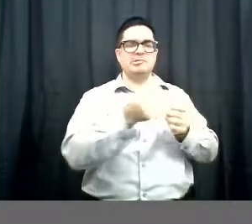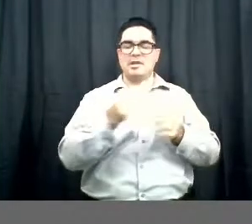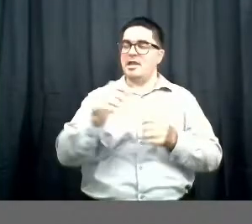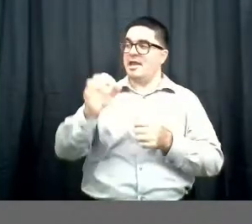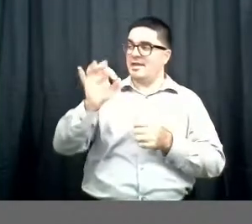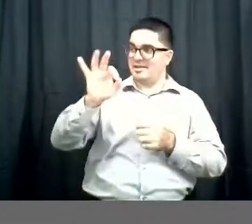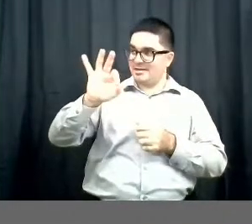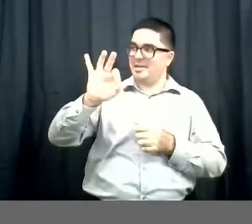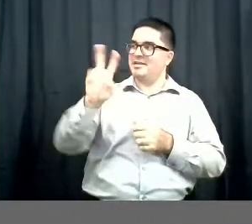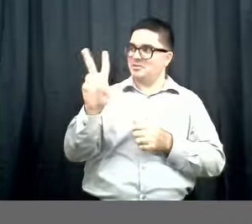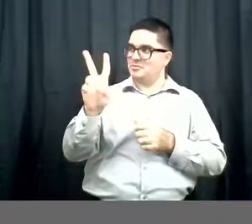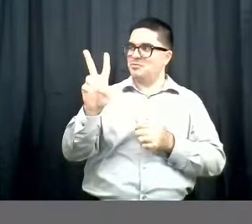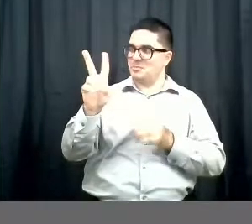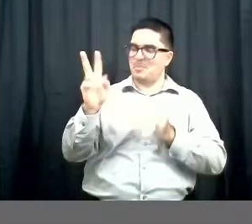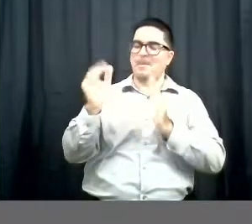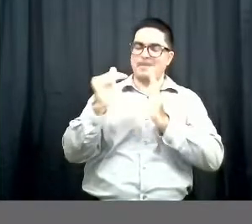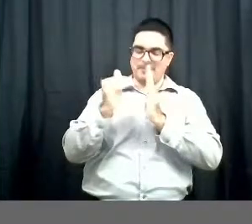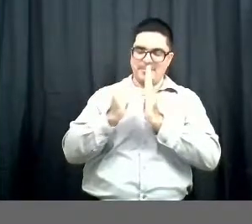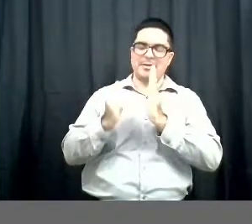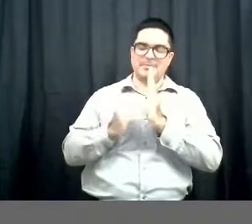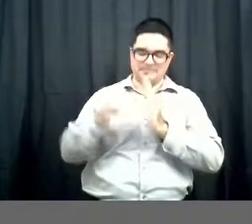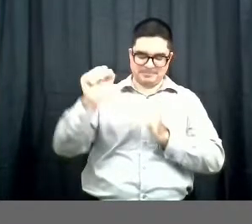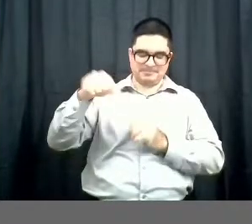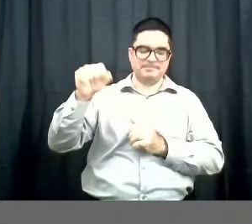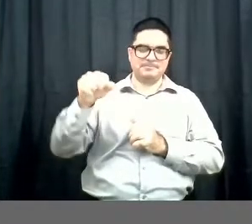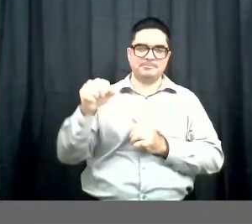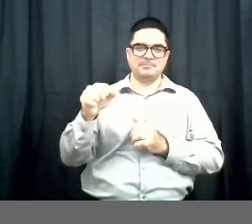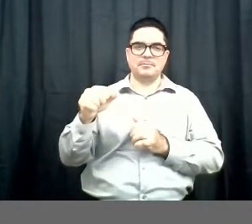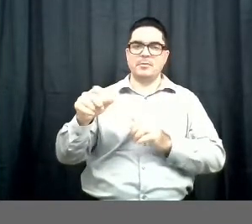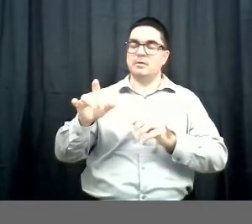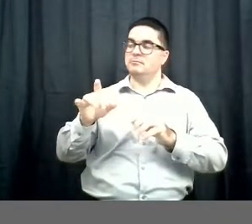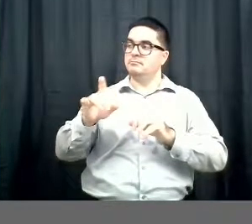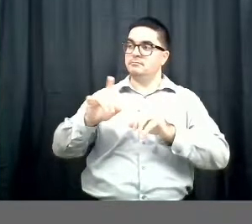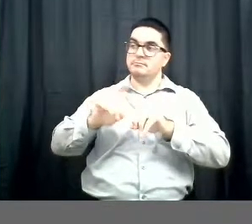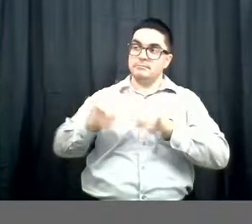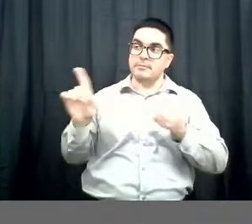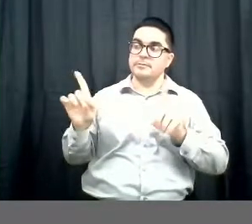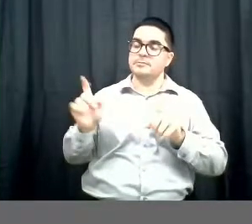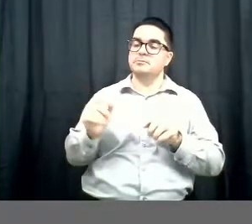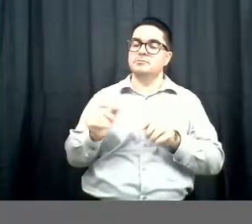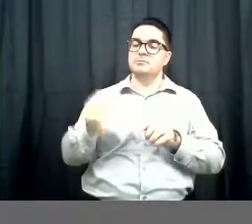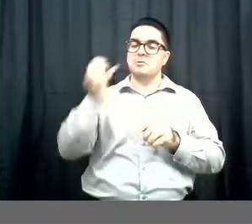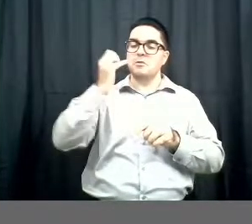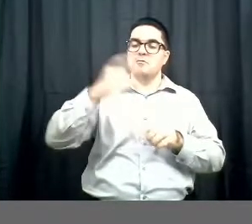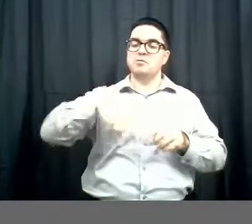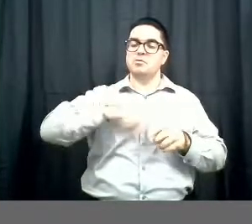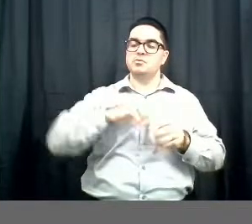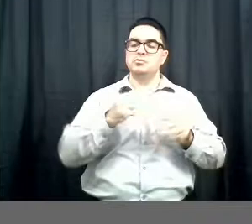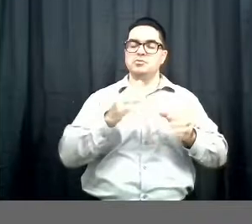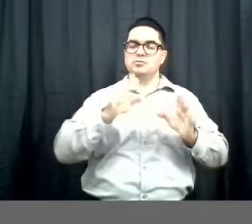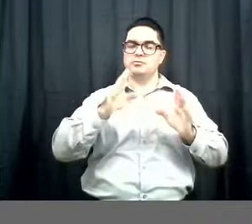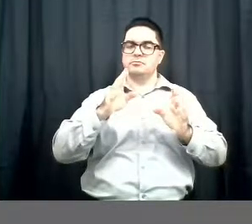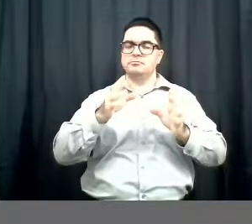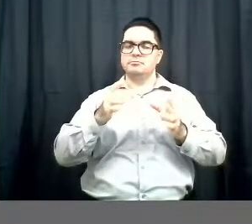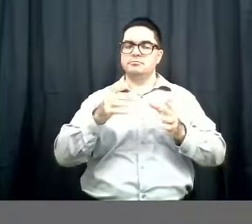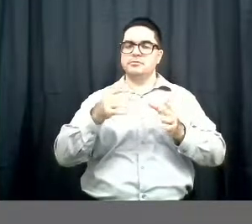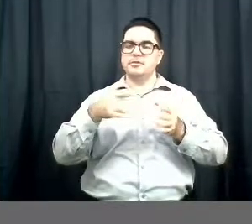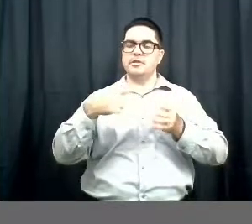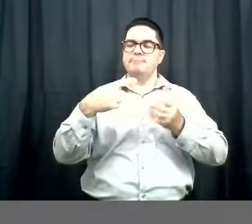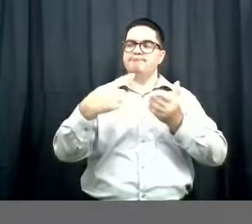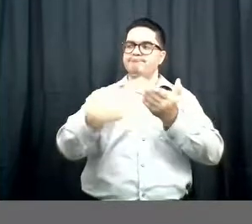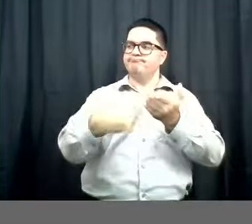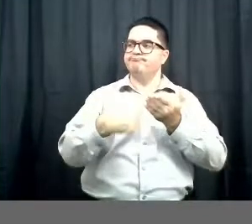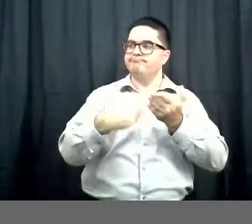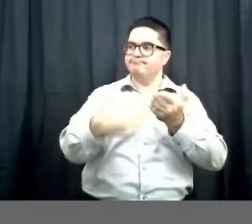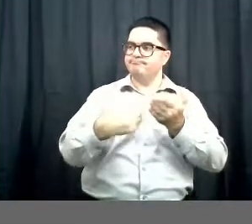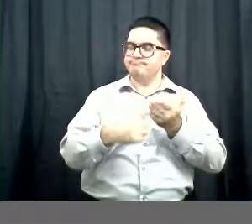UCC. Right. But go back to the debt deals. However, when we talk about what the value of the total 800, which is not the board's spending, less